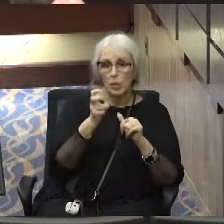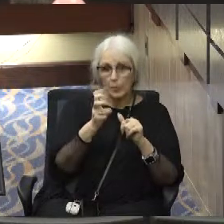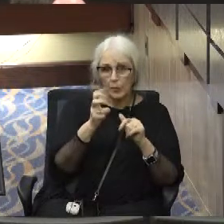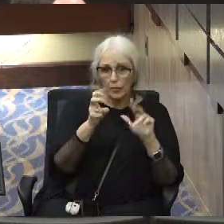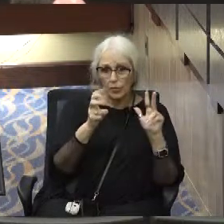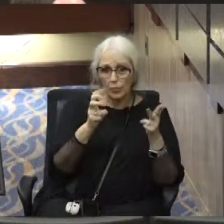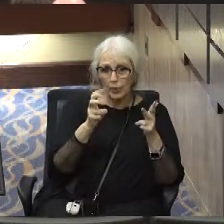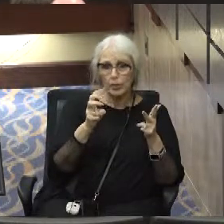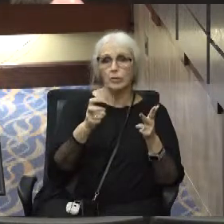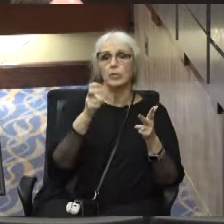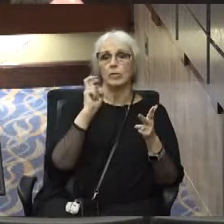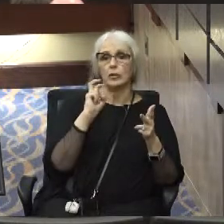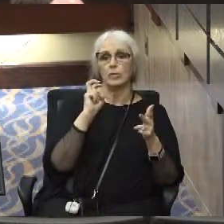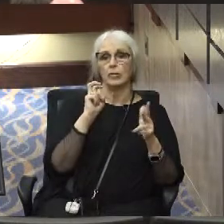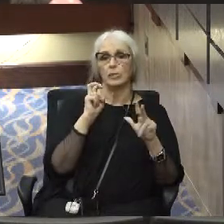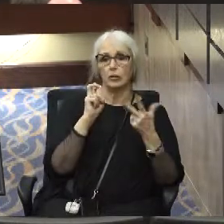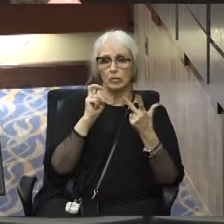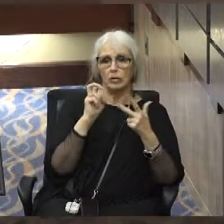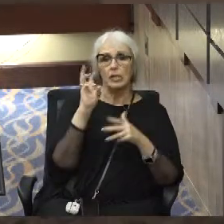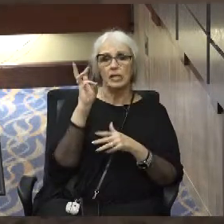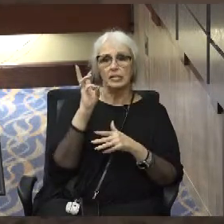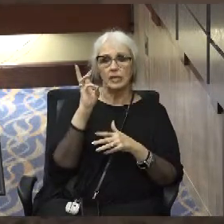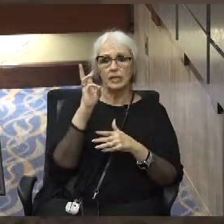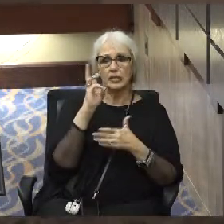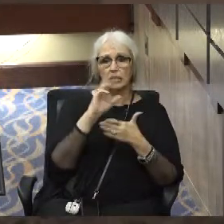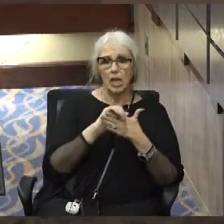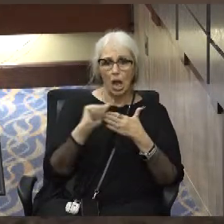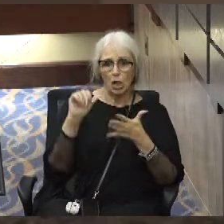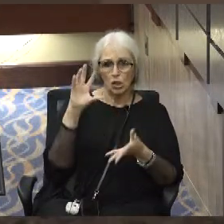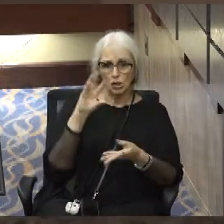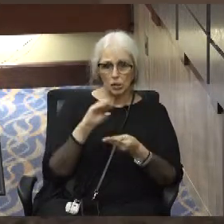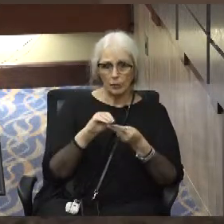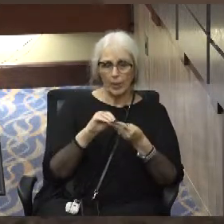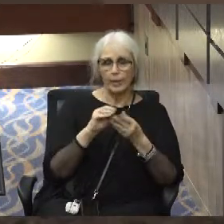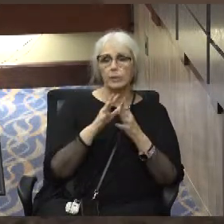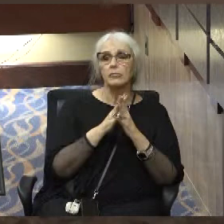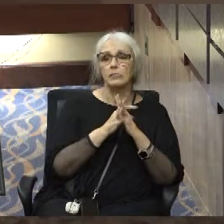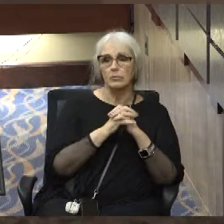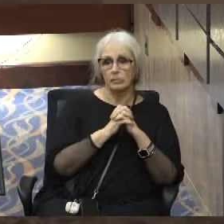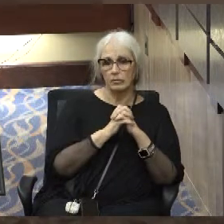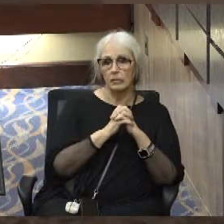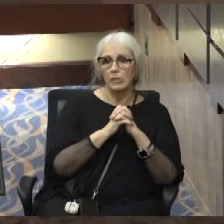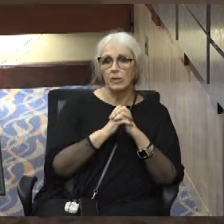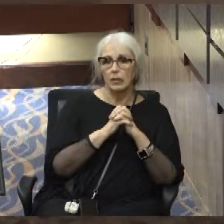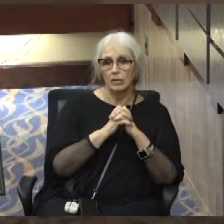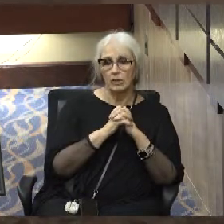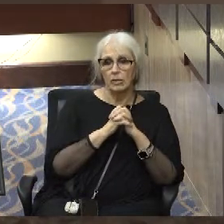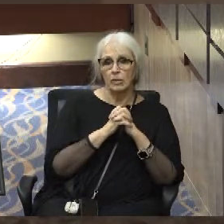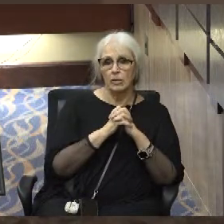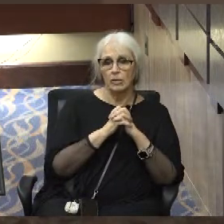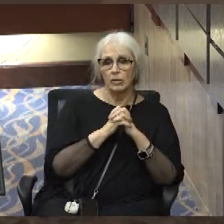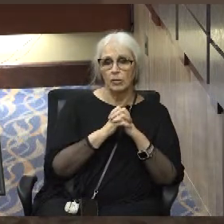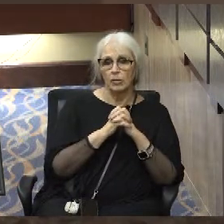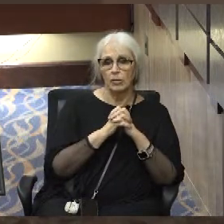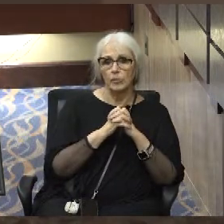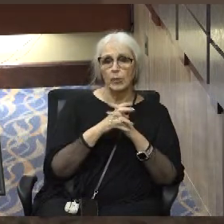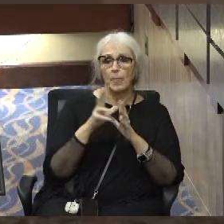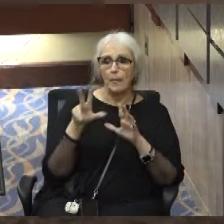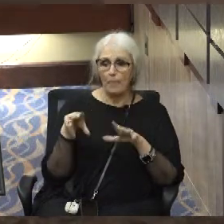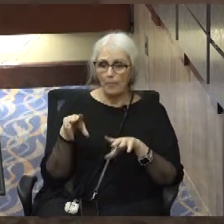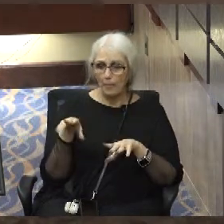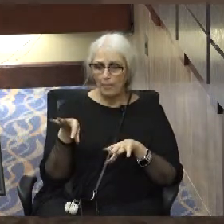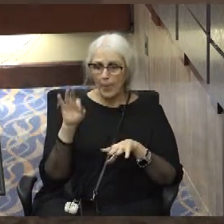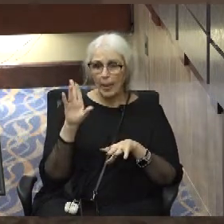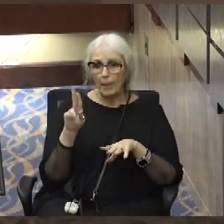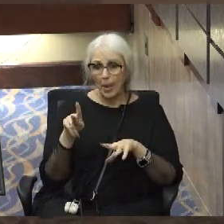so $6 then really per, Yes. when you pick them up and then bring them back home, because I'm